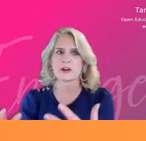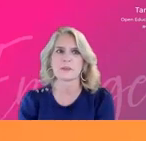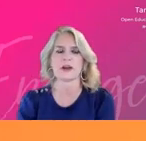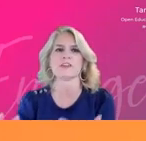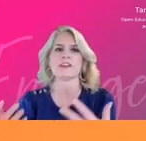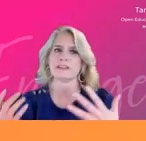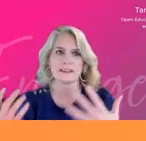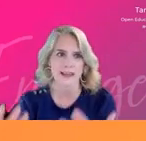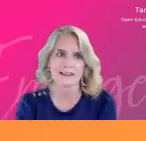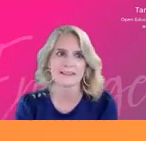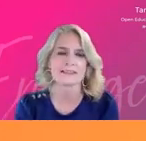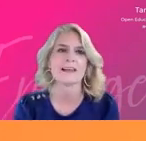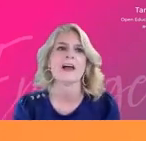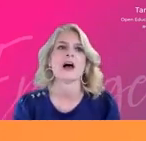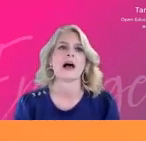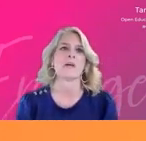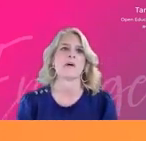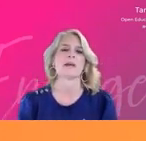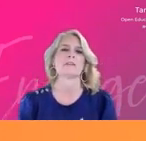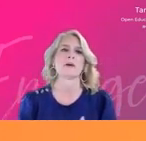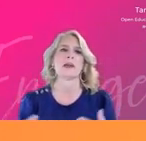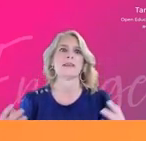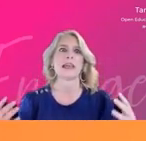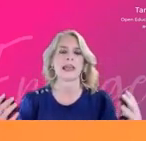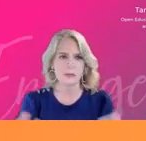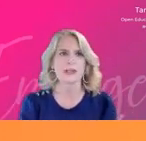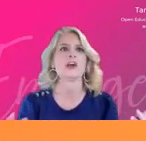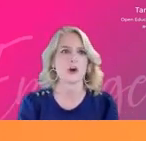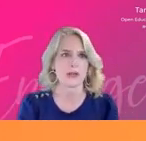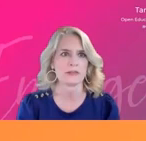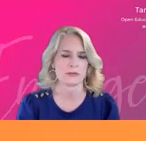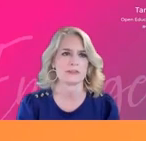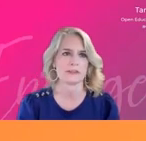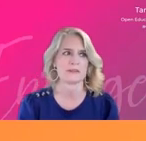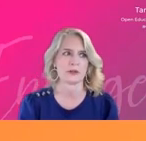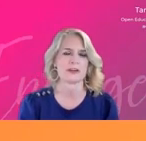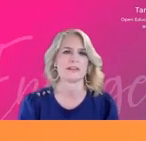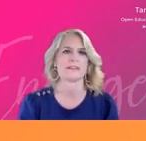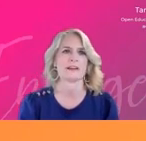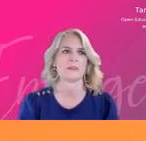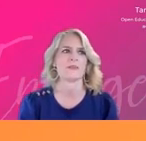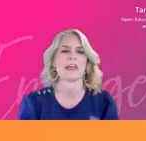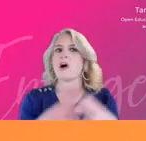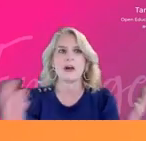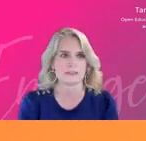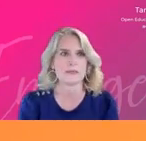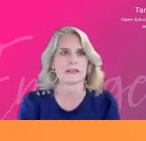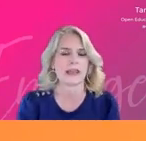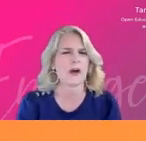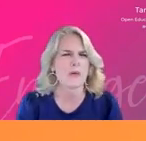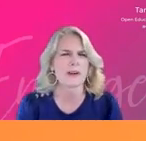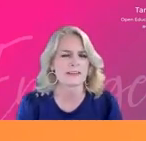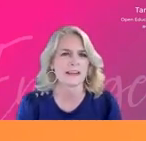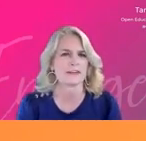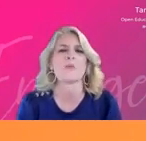impression, my strong impression is yes. So I think anyone going through this experience, they all seemed